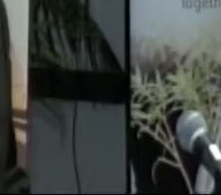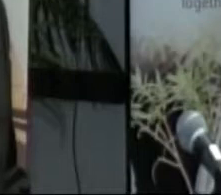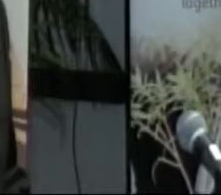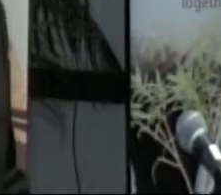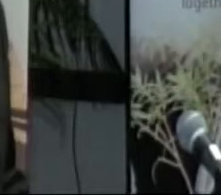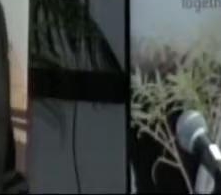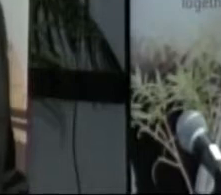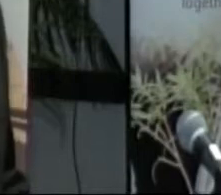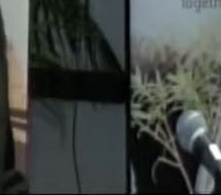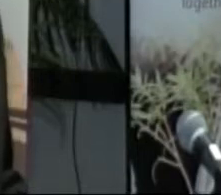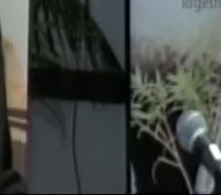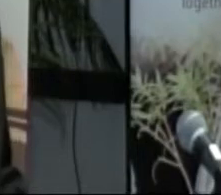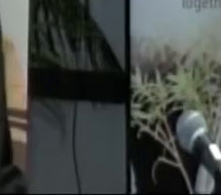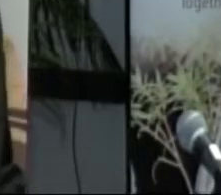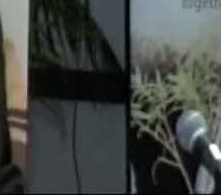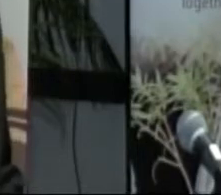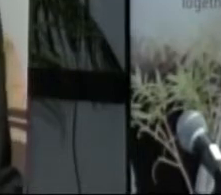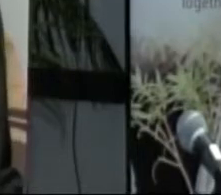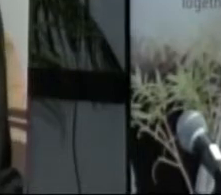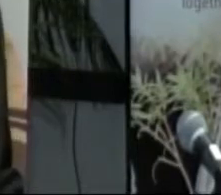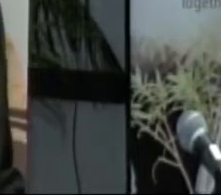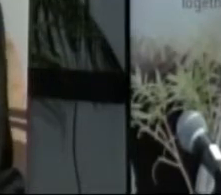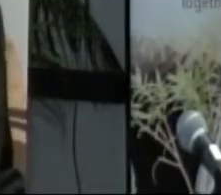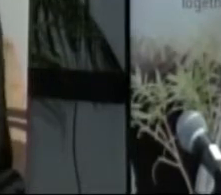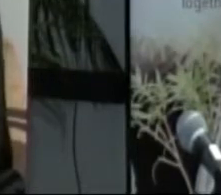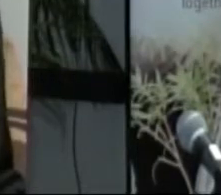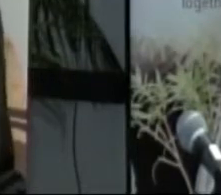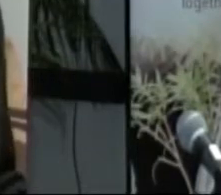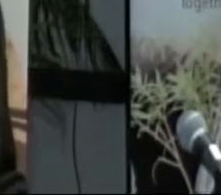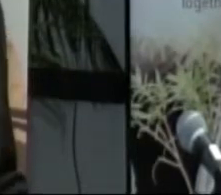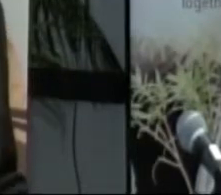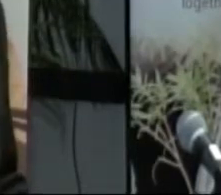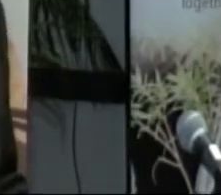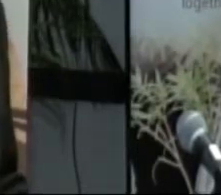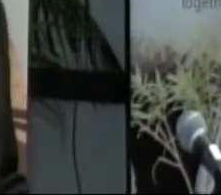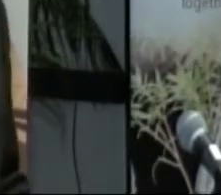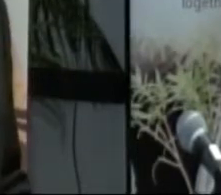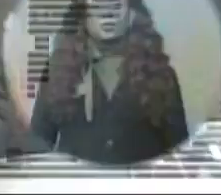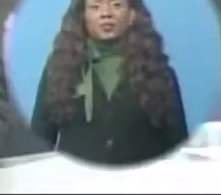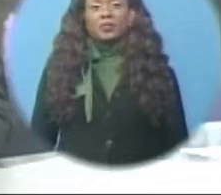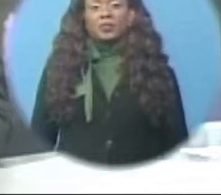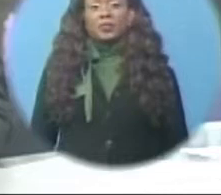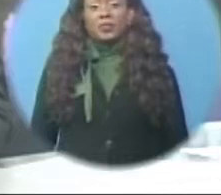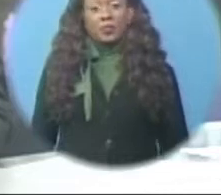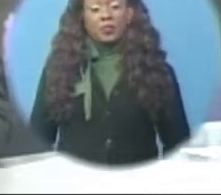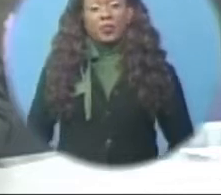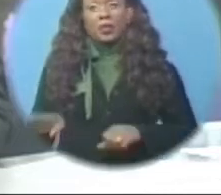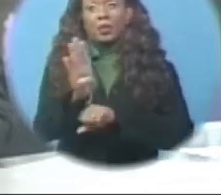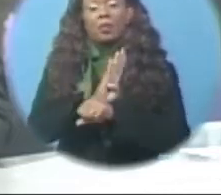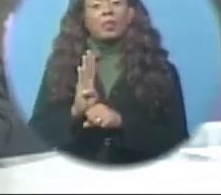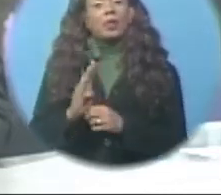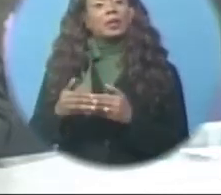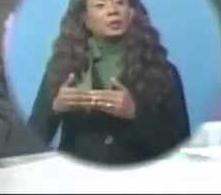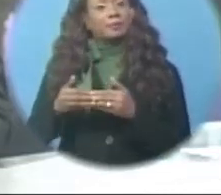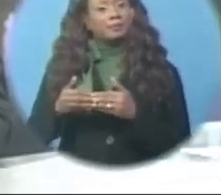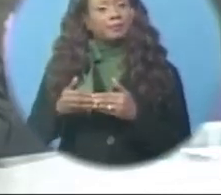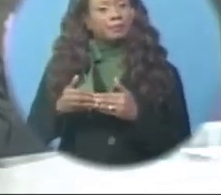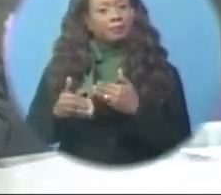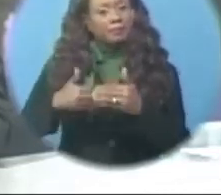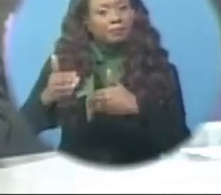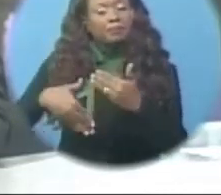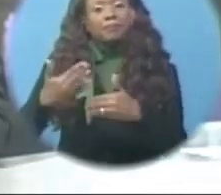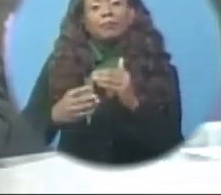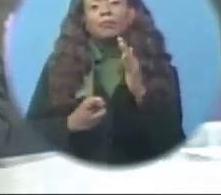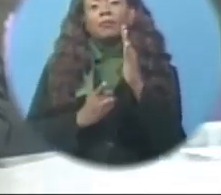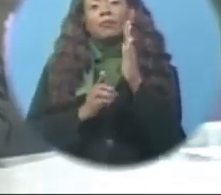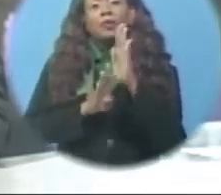who have stepped up and said, yes, we want to be part of this phenomenal campaign. As Barbados moves ahead in